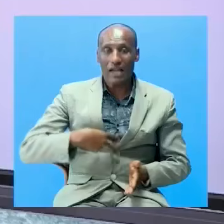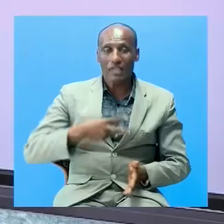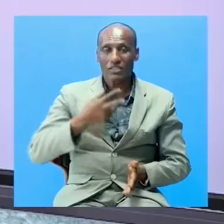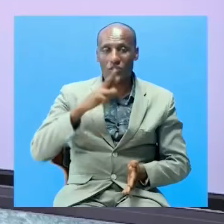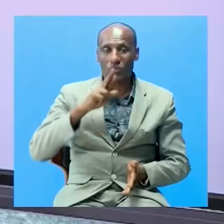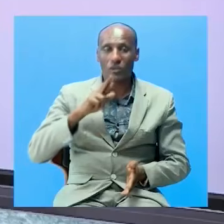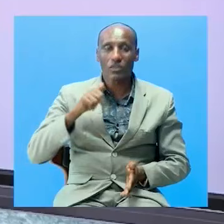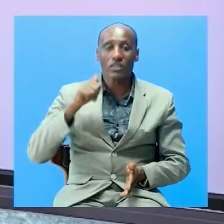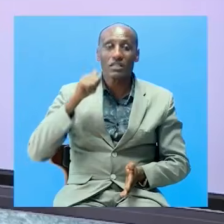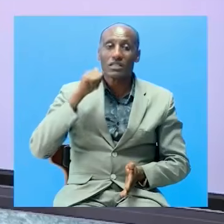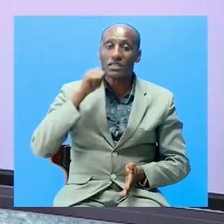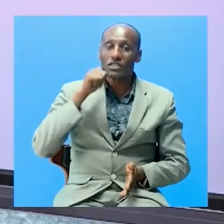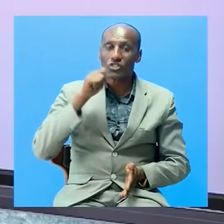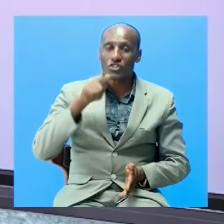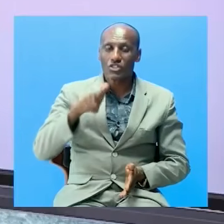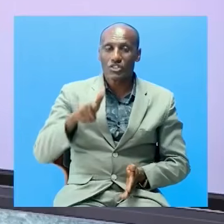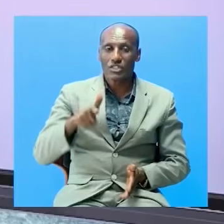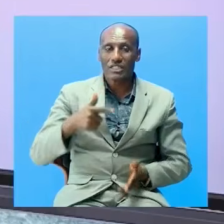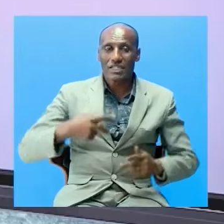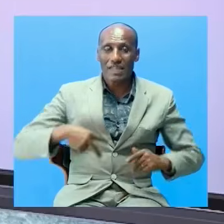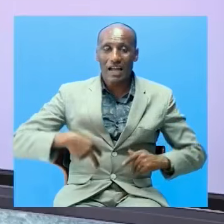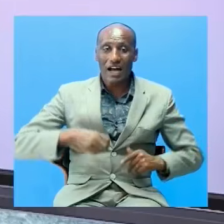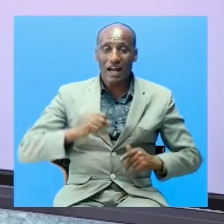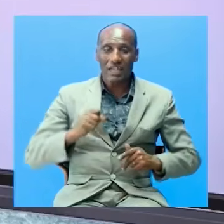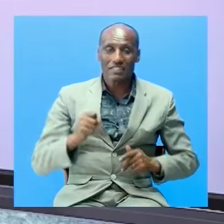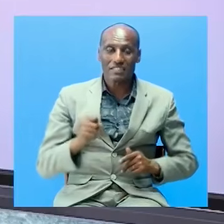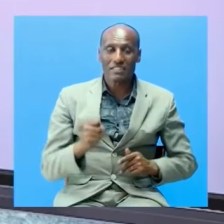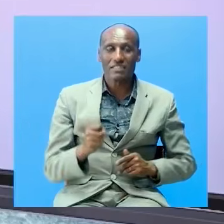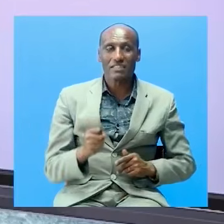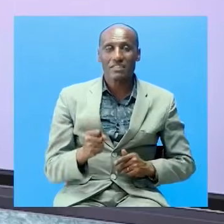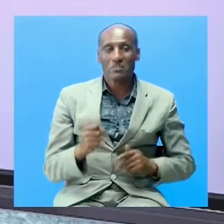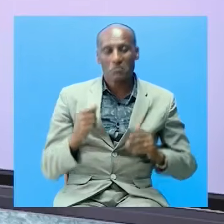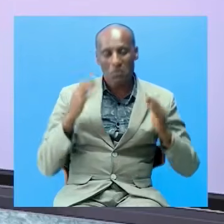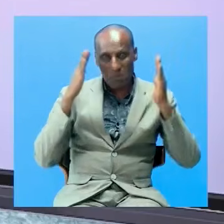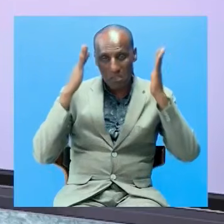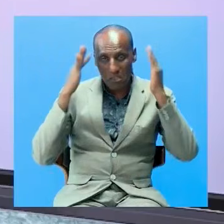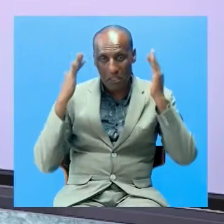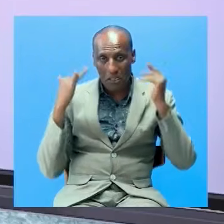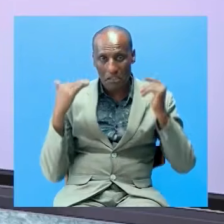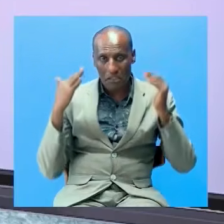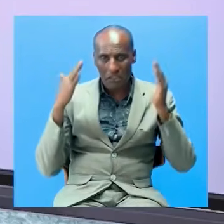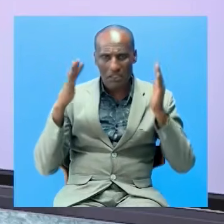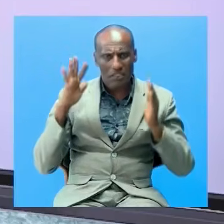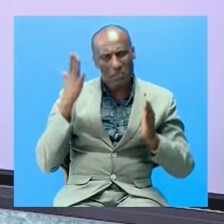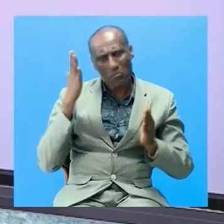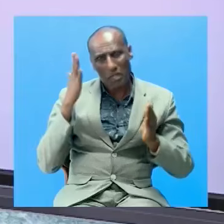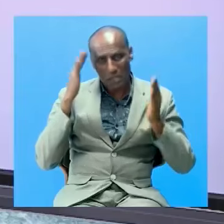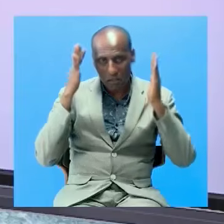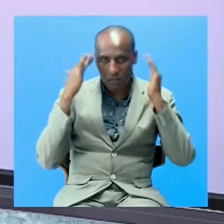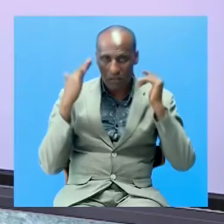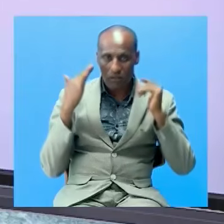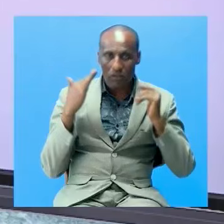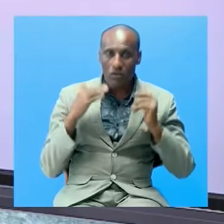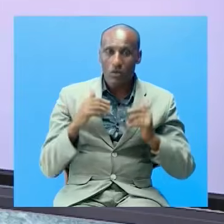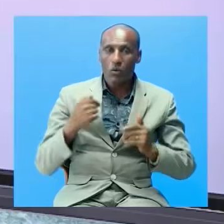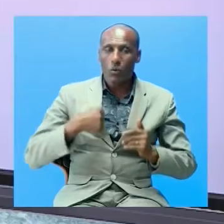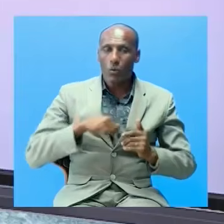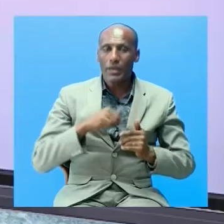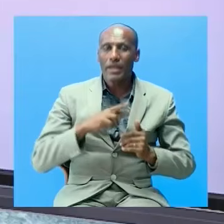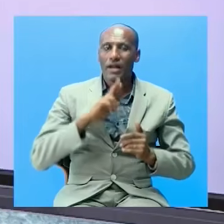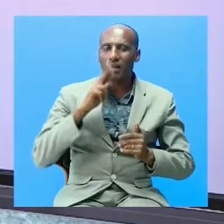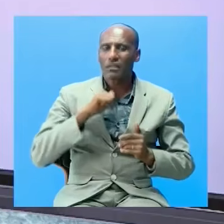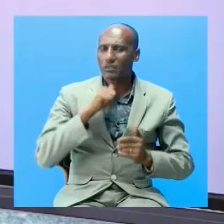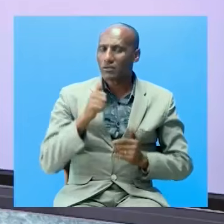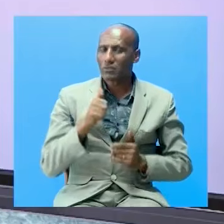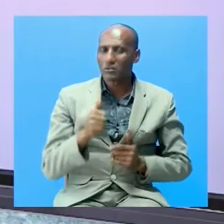Might, because he has or she has what? A suspect. He or she believes that there might rain.